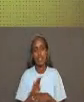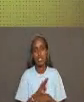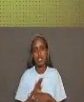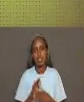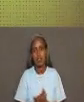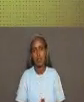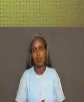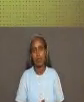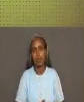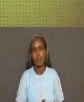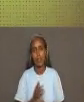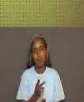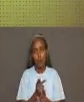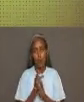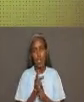investing,